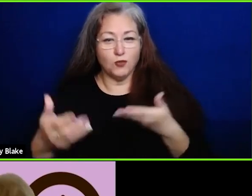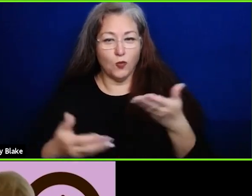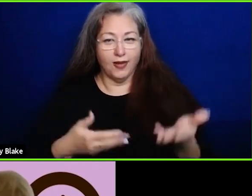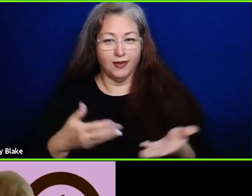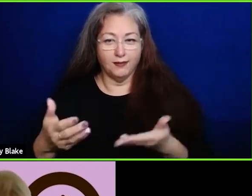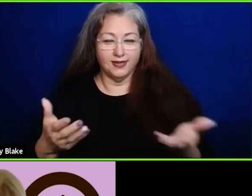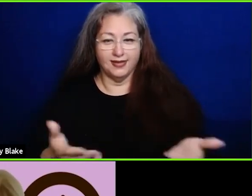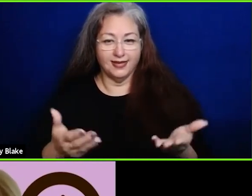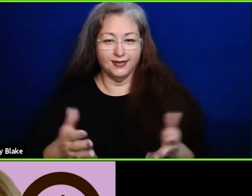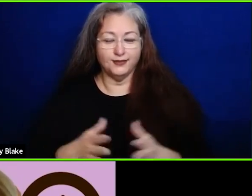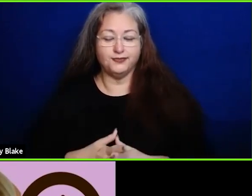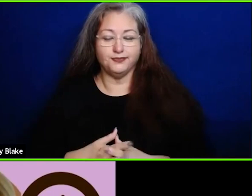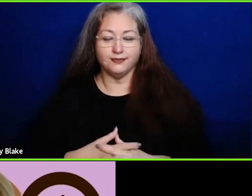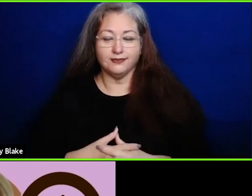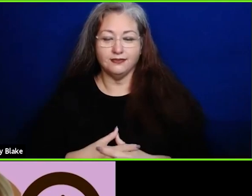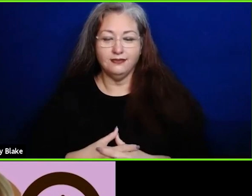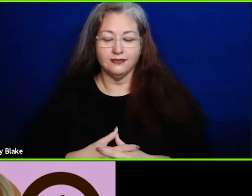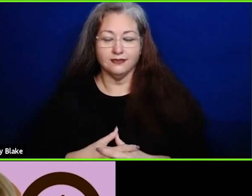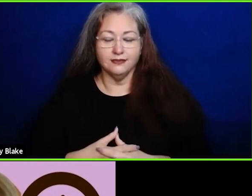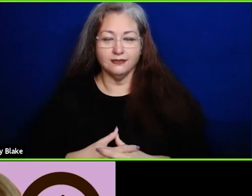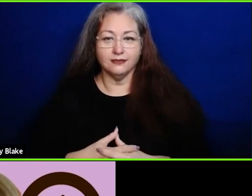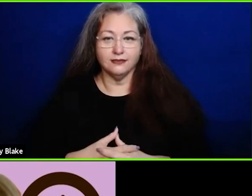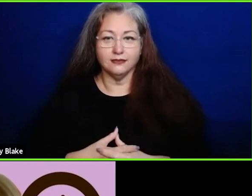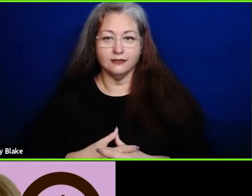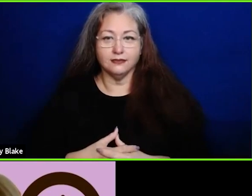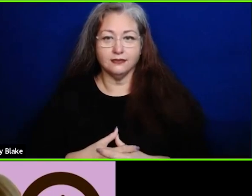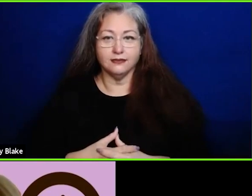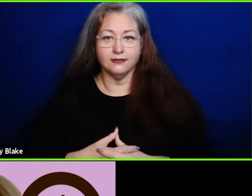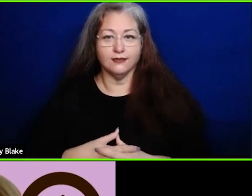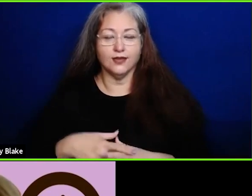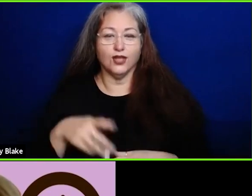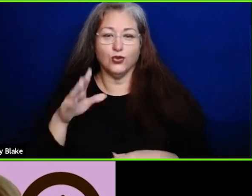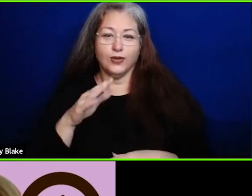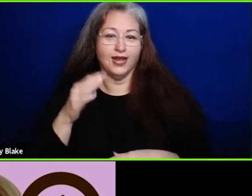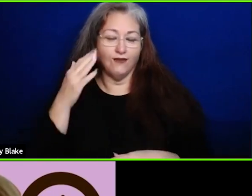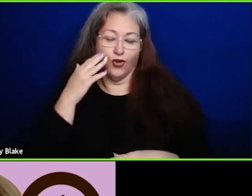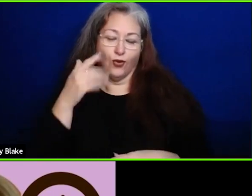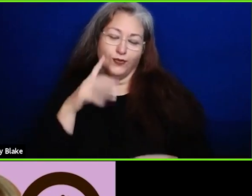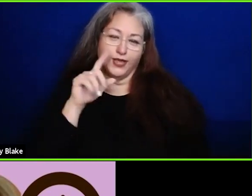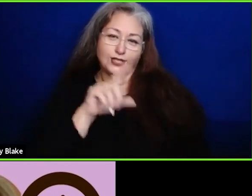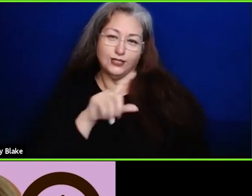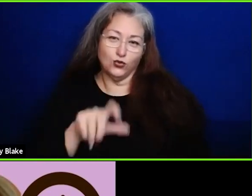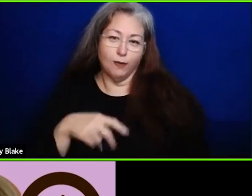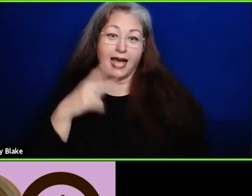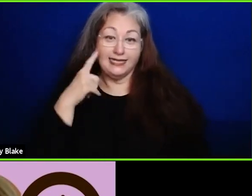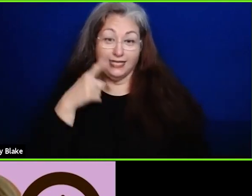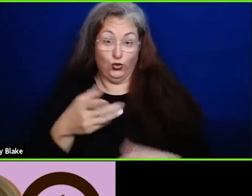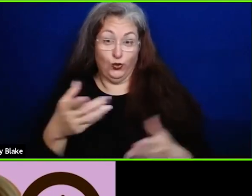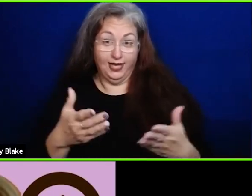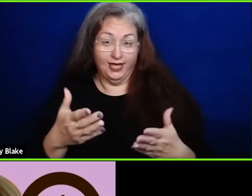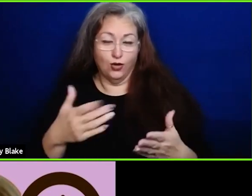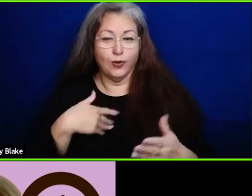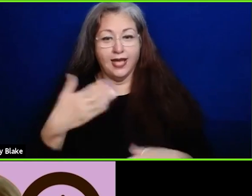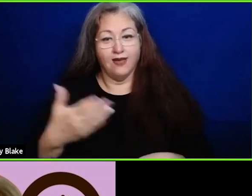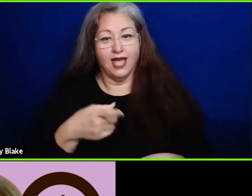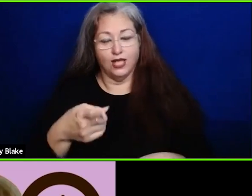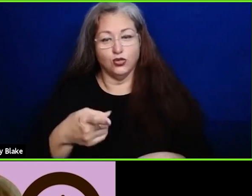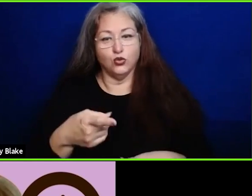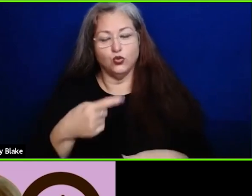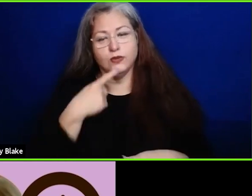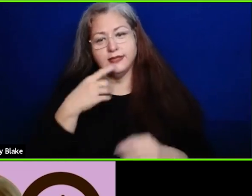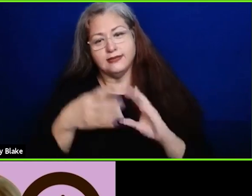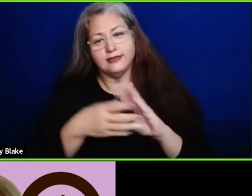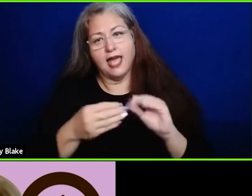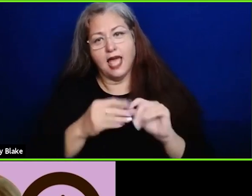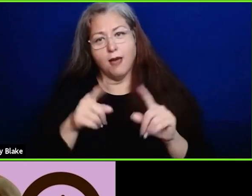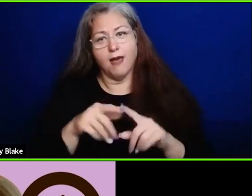here. I want to, you know, you never know with Zoom, so I see you're here, and we invited you to say a few words